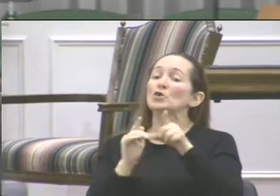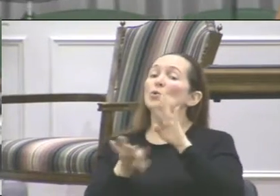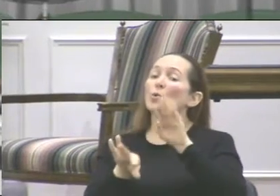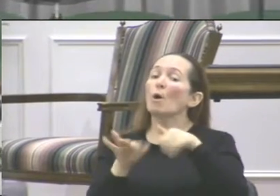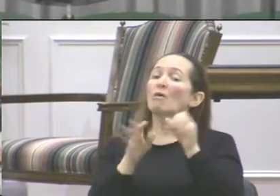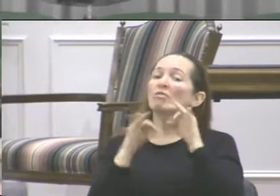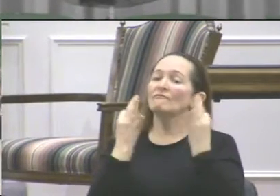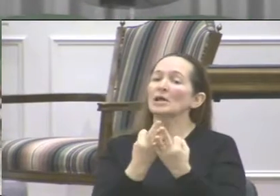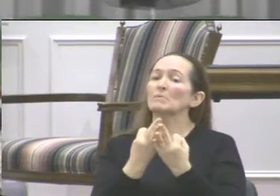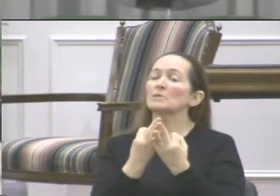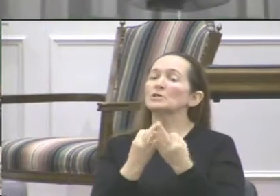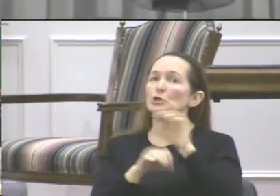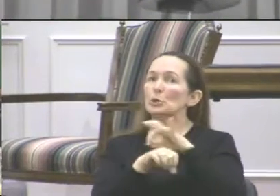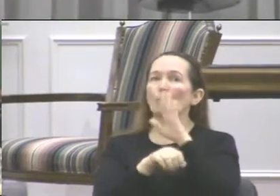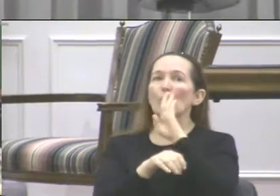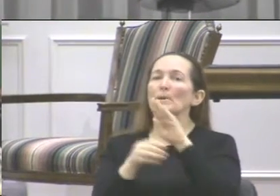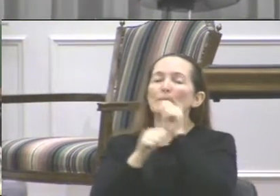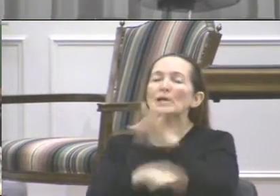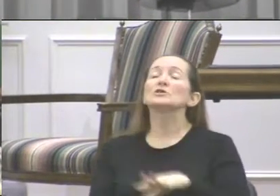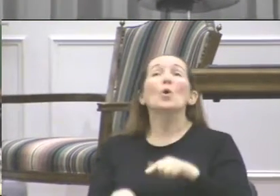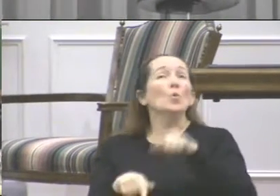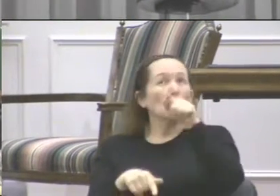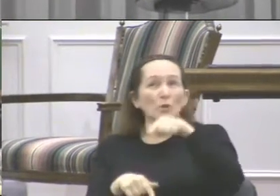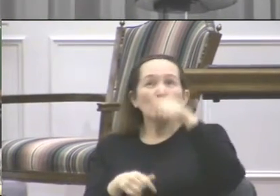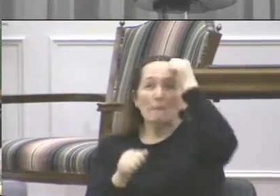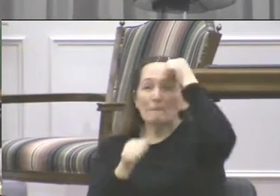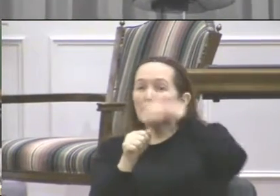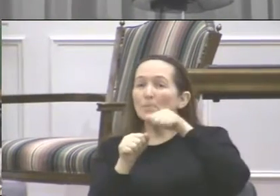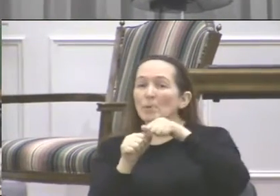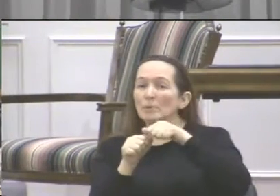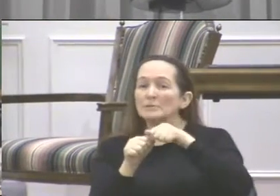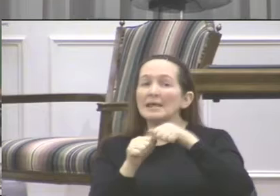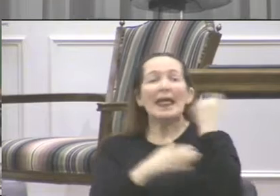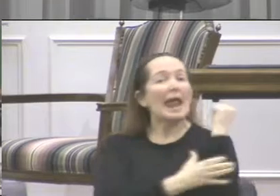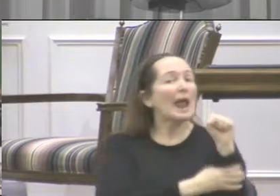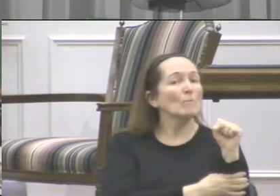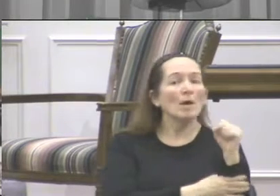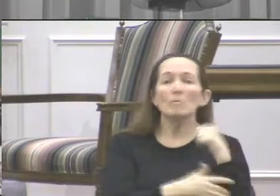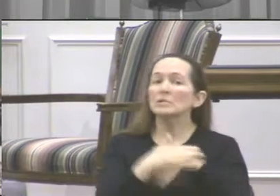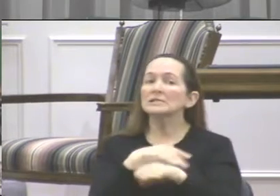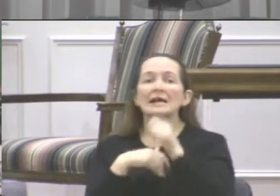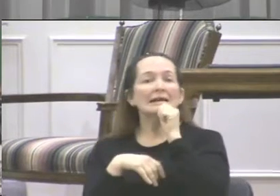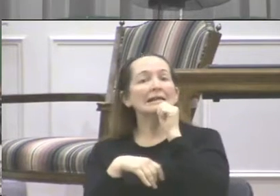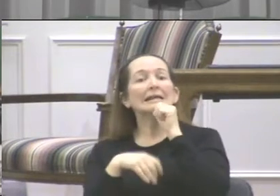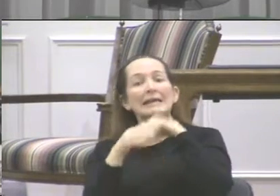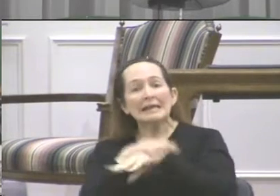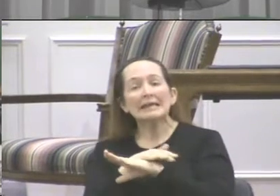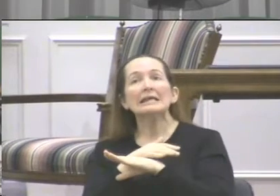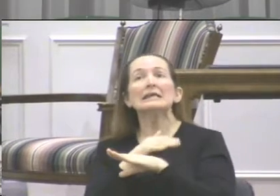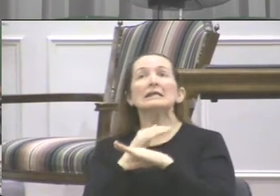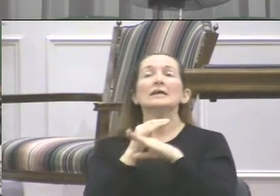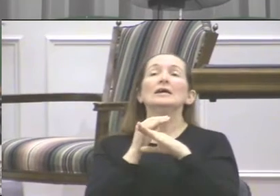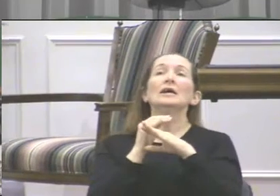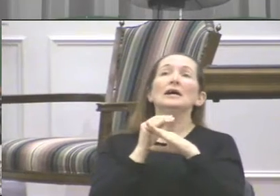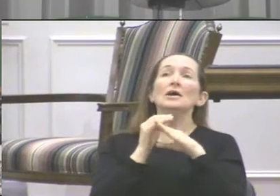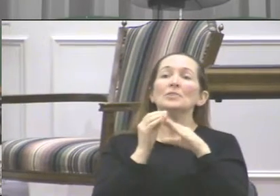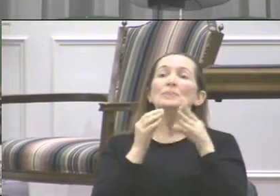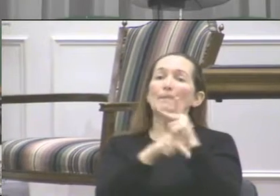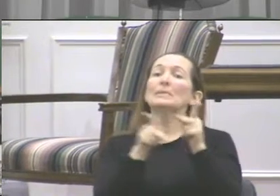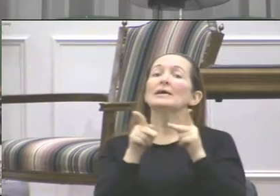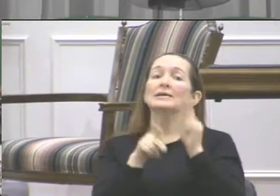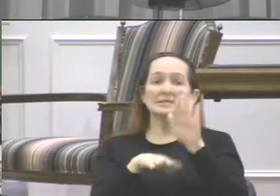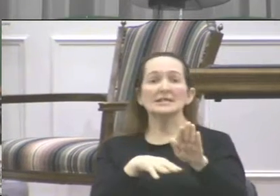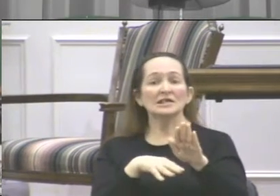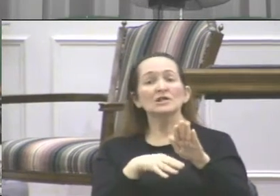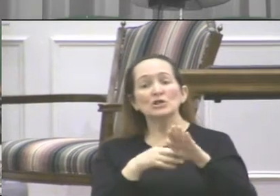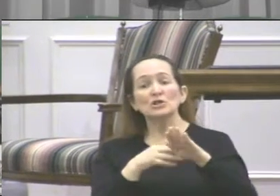note that Abraham was not in the land of his relatives, that he needed to leave them. They had